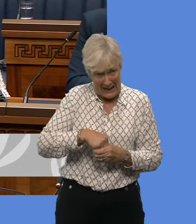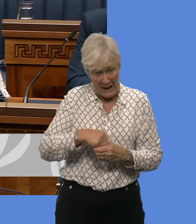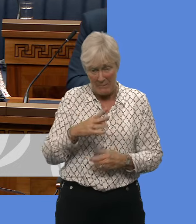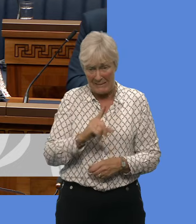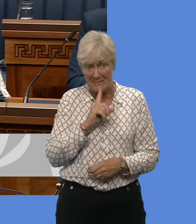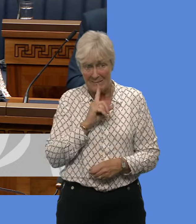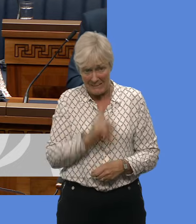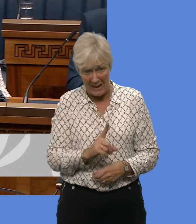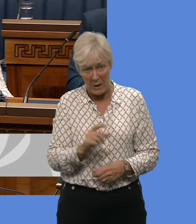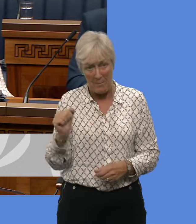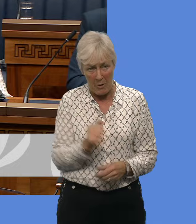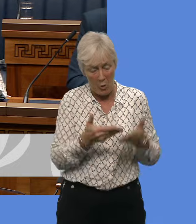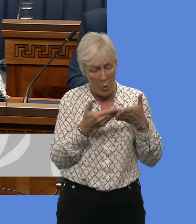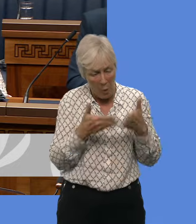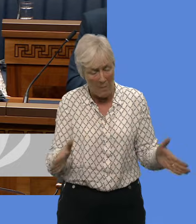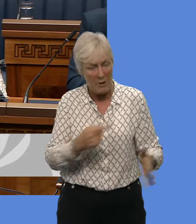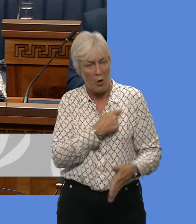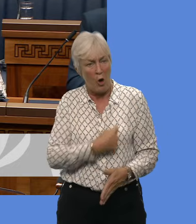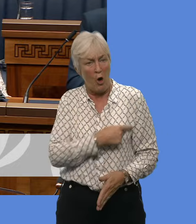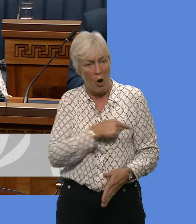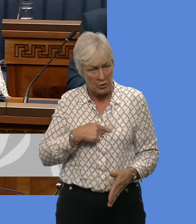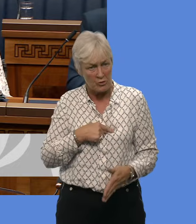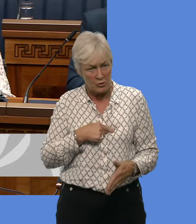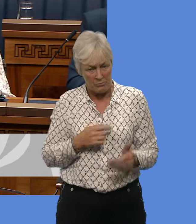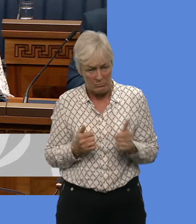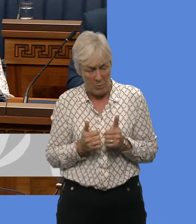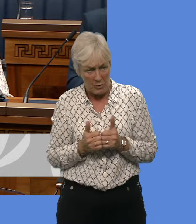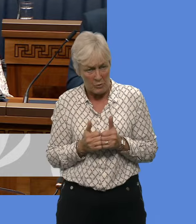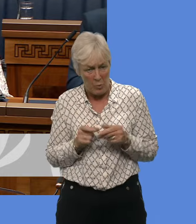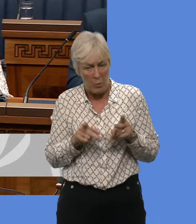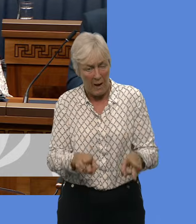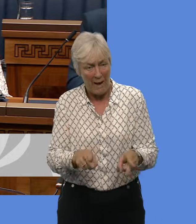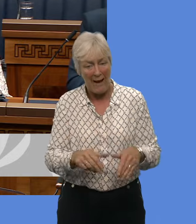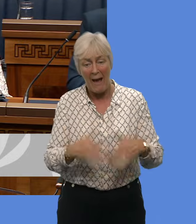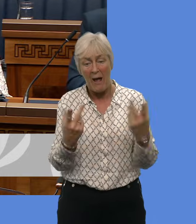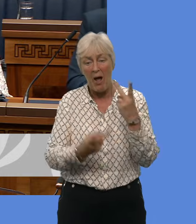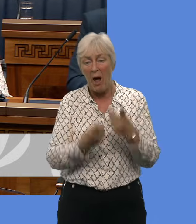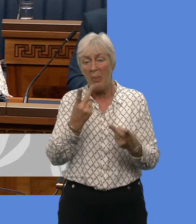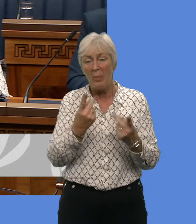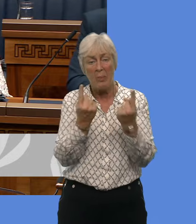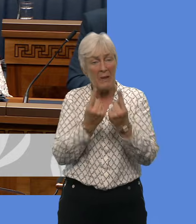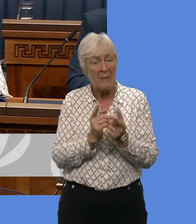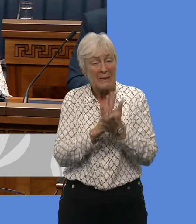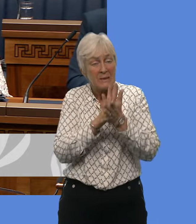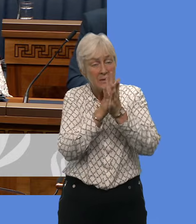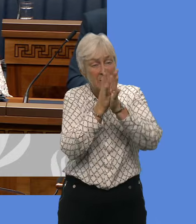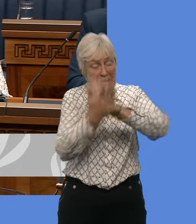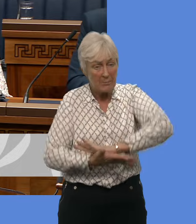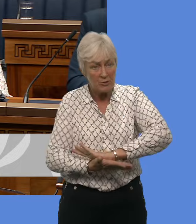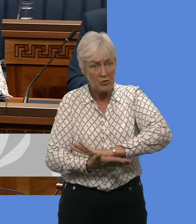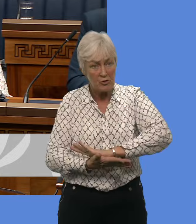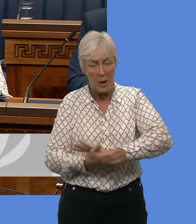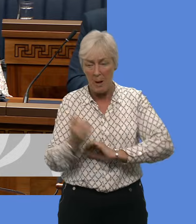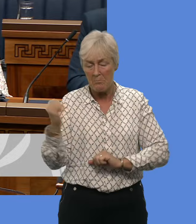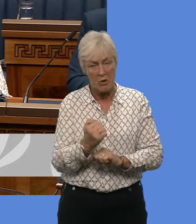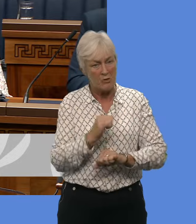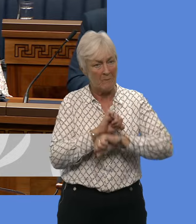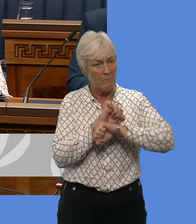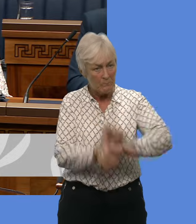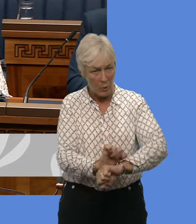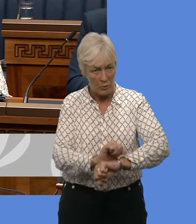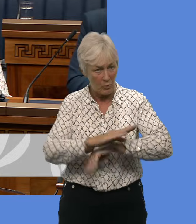must be that open and honest and credible approach. Anything that discredits or damages that must be avoided at all